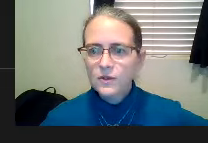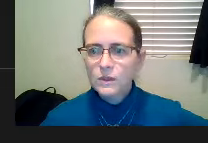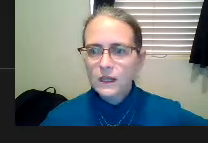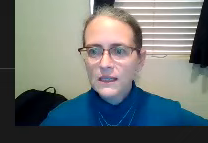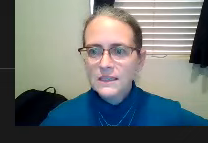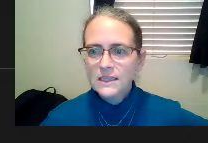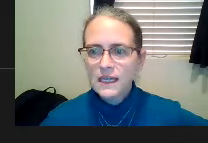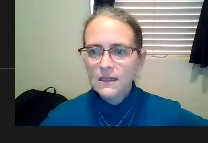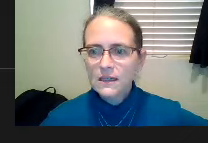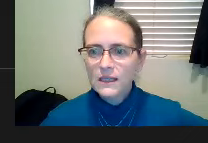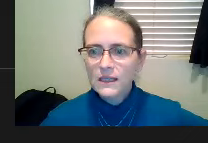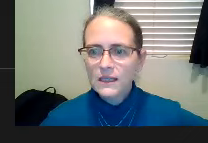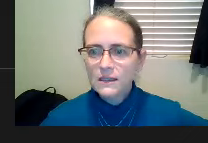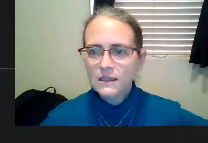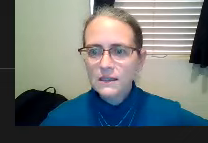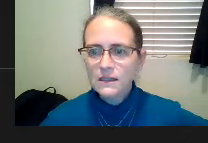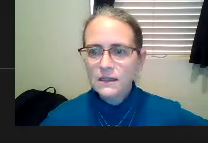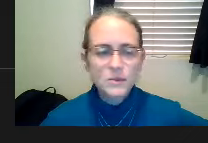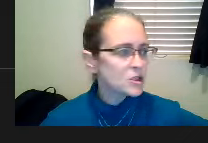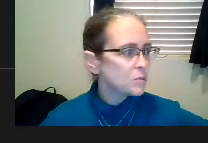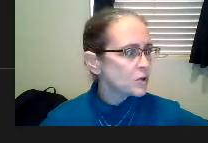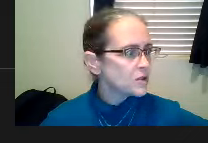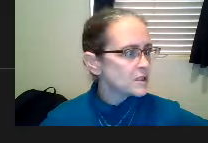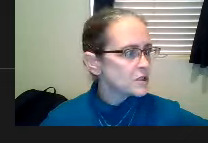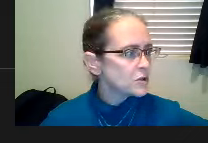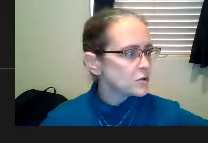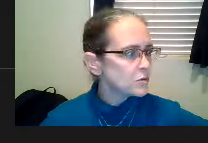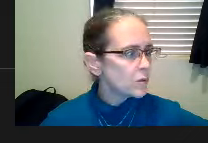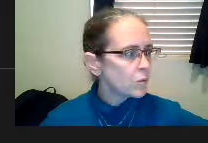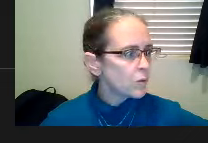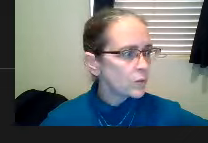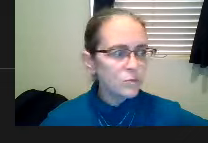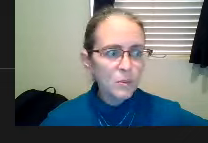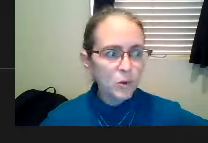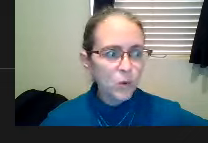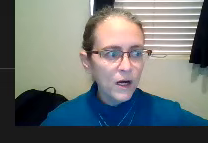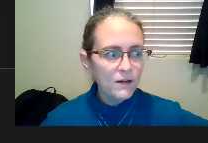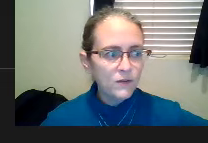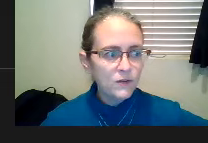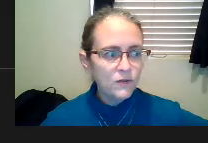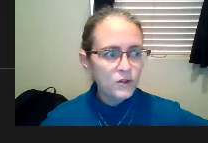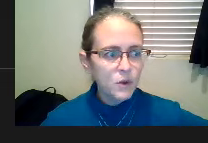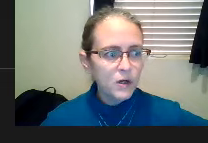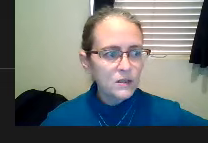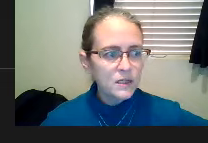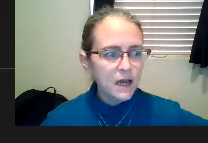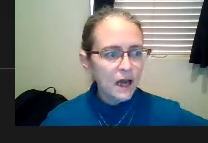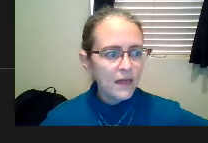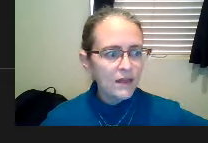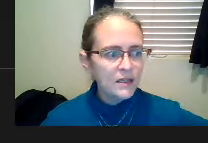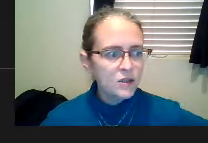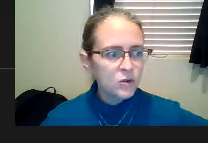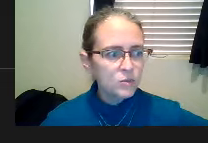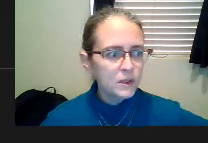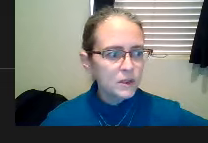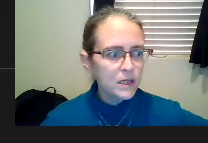Anna, if you would like to take the interpreters into room number 1 for the first part,